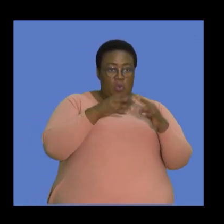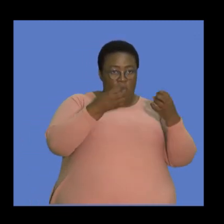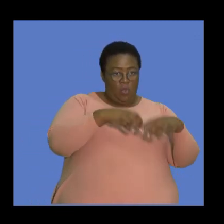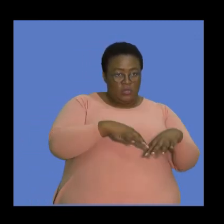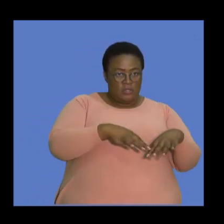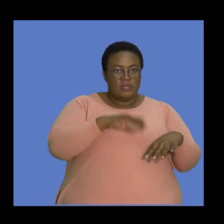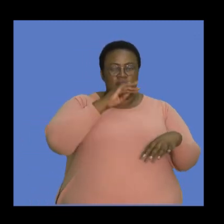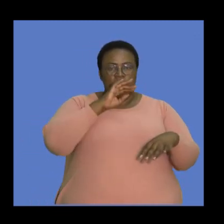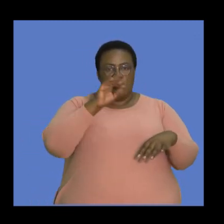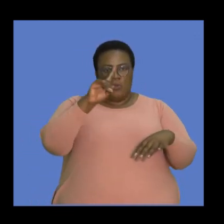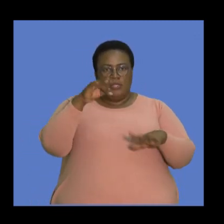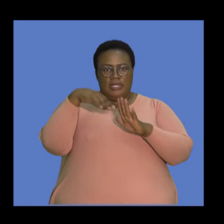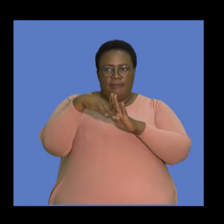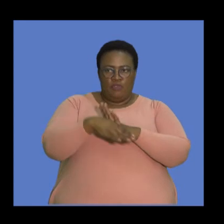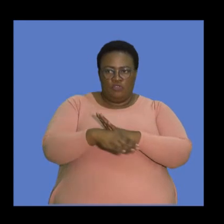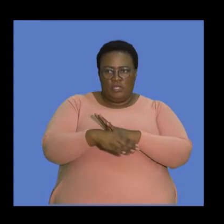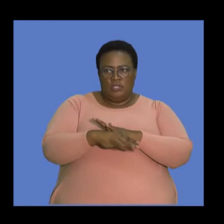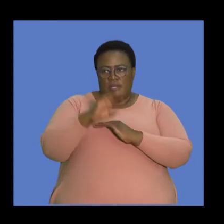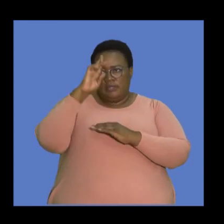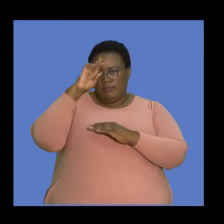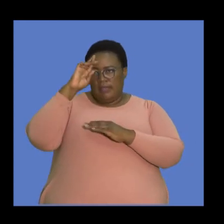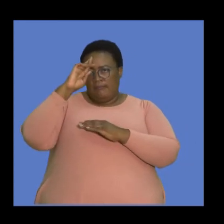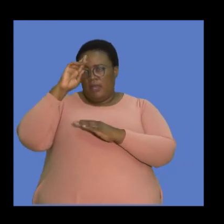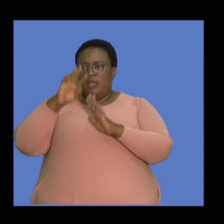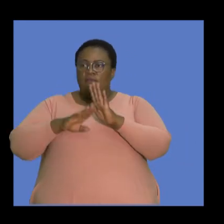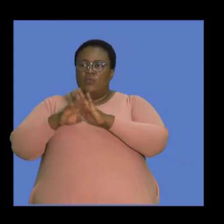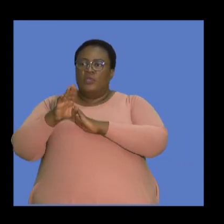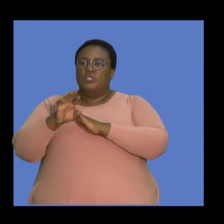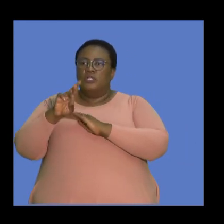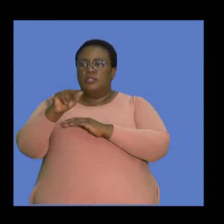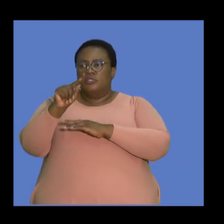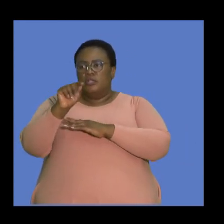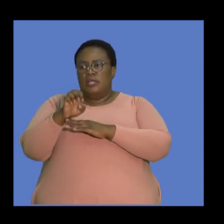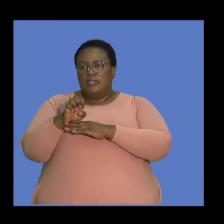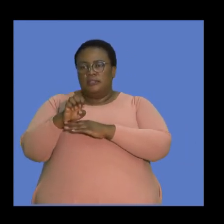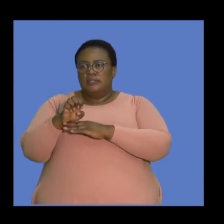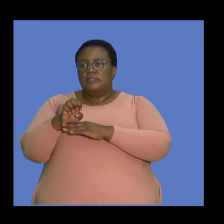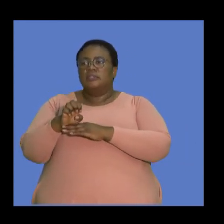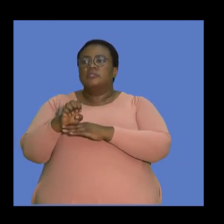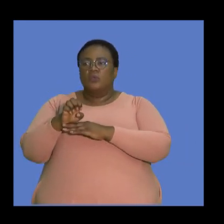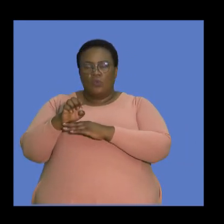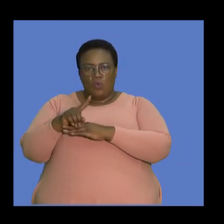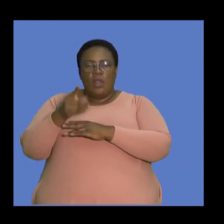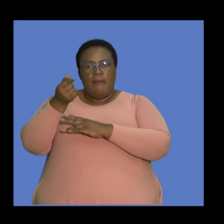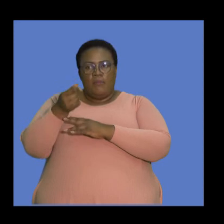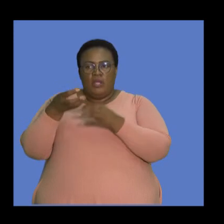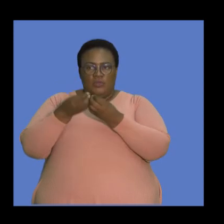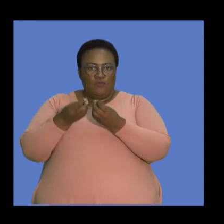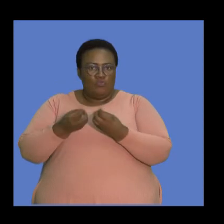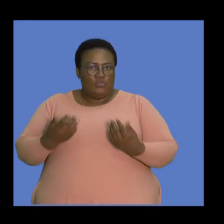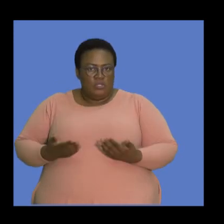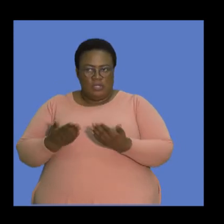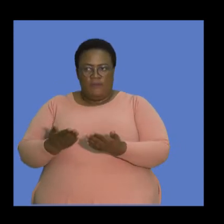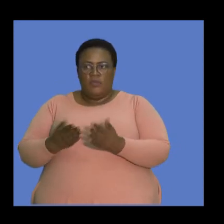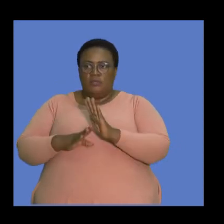of value is normally called depreciation. Remember, the inflation is the rate at which the price of goods